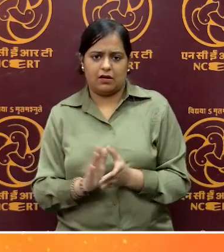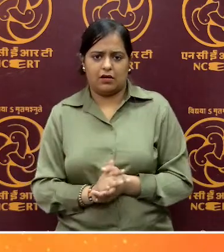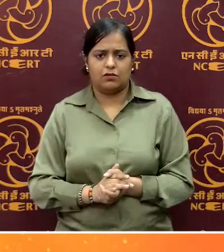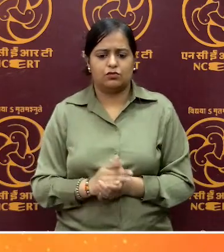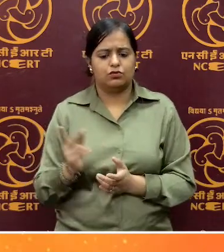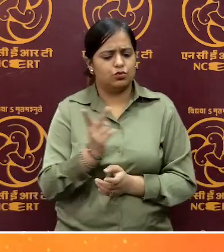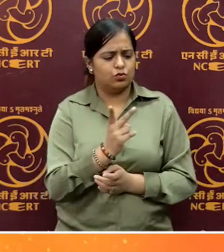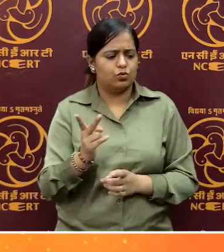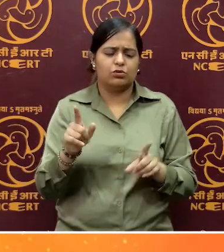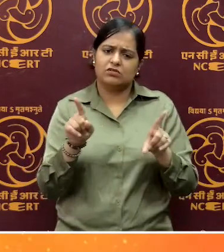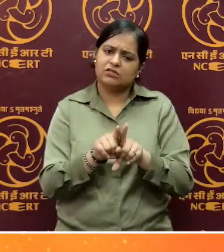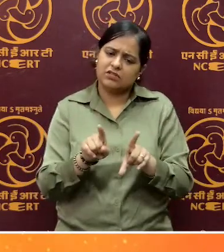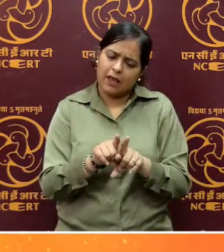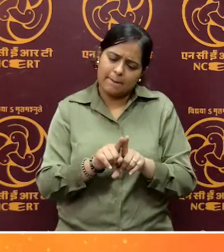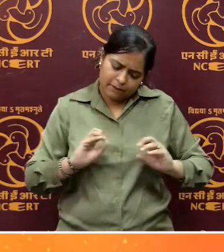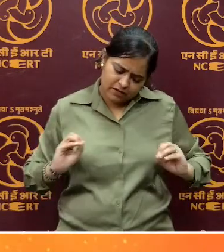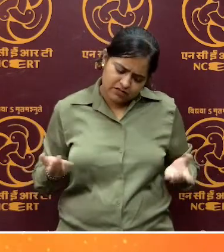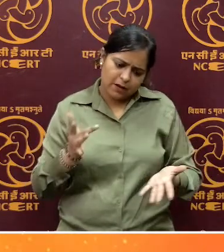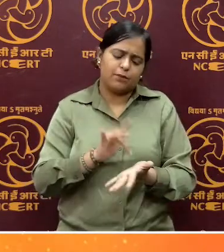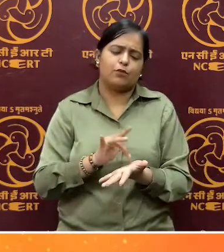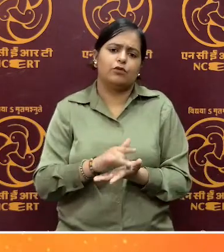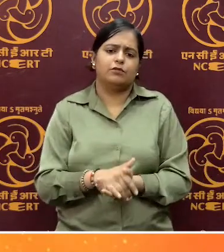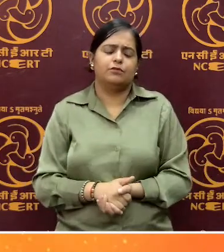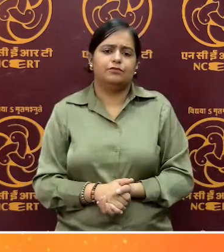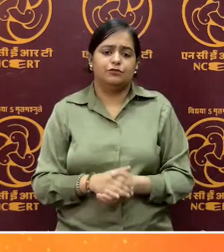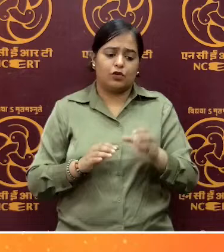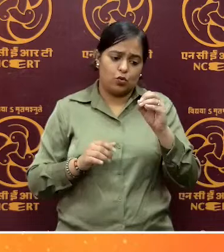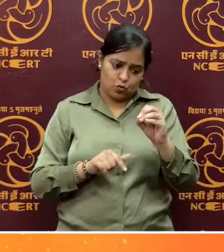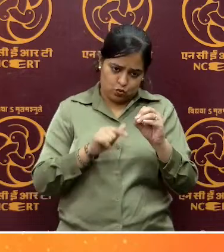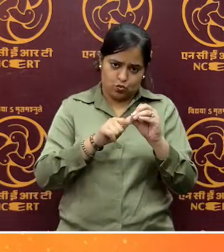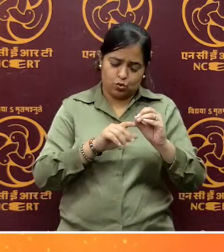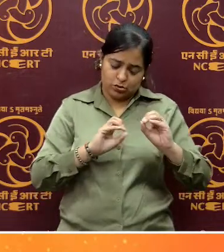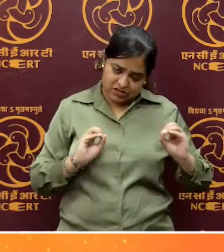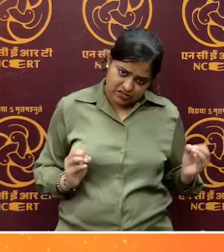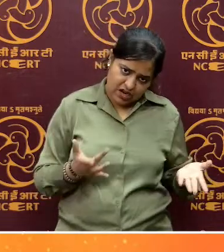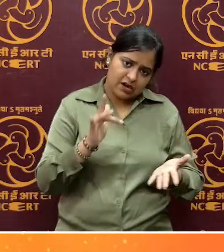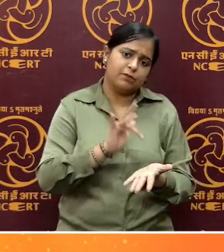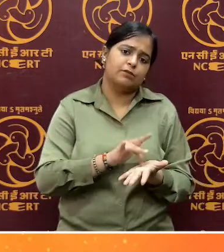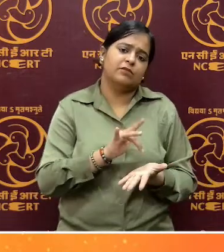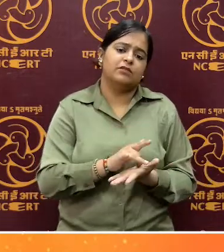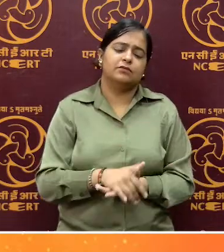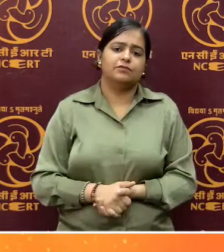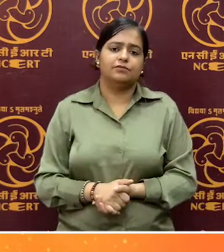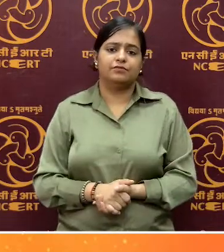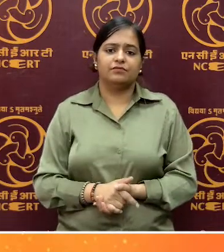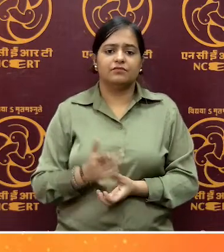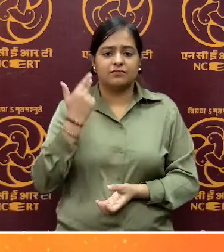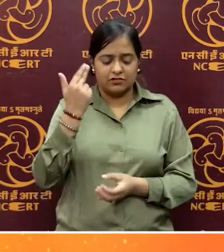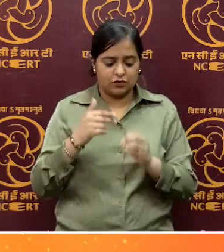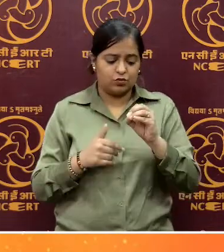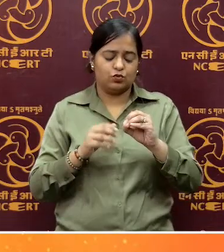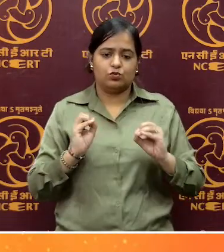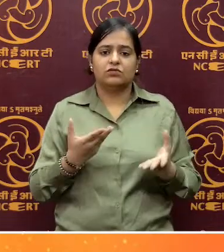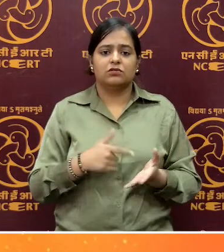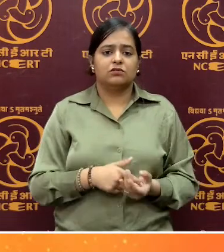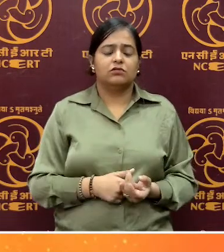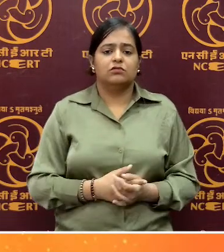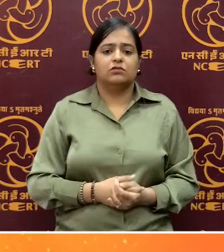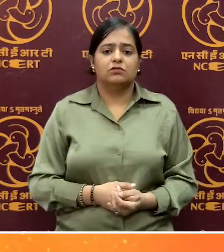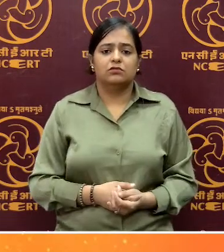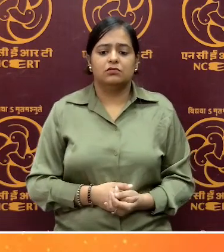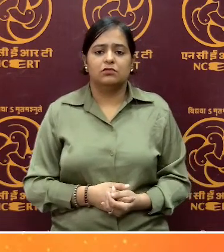the same initial point. That is, O is the initial point. So that is known as co-initial point of